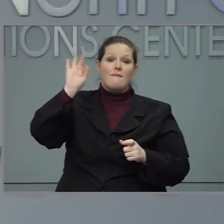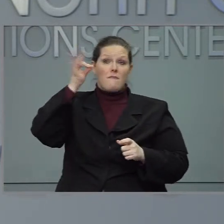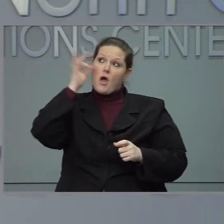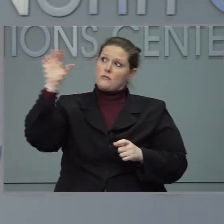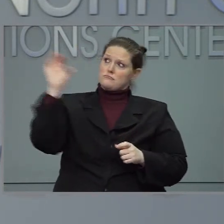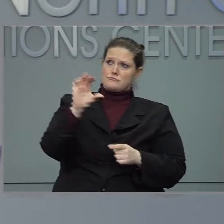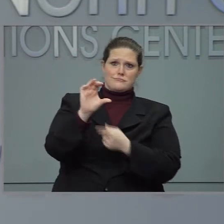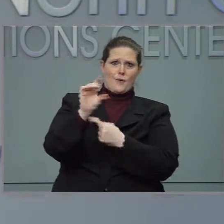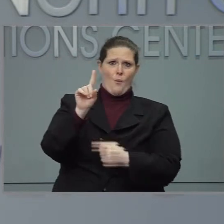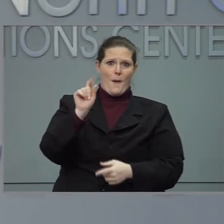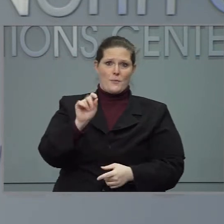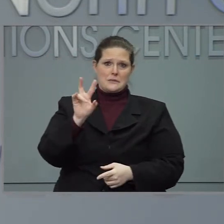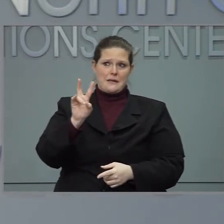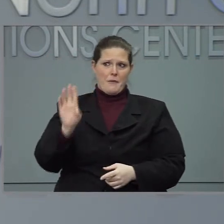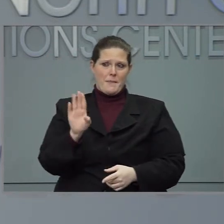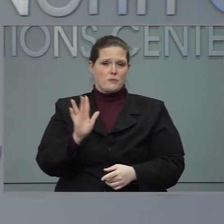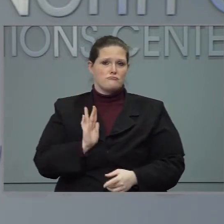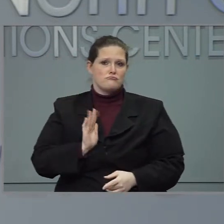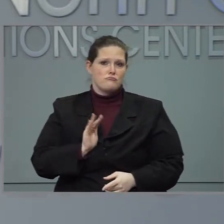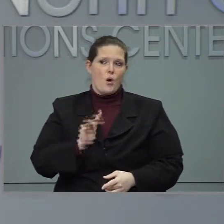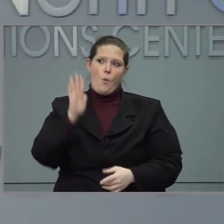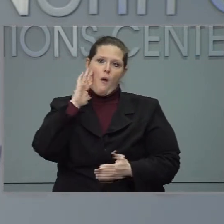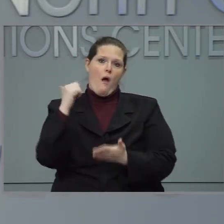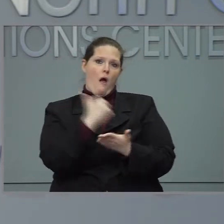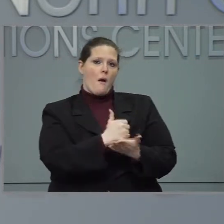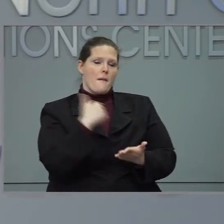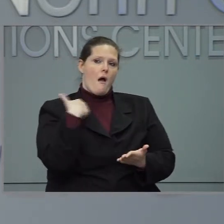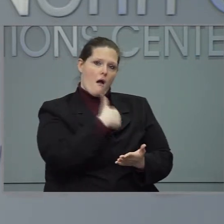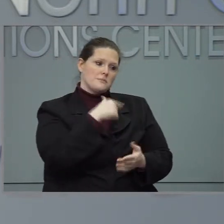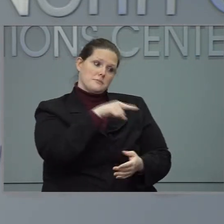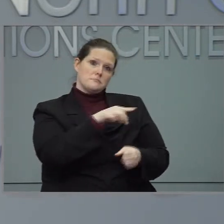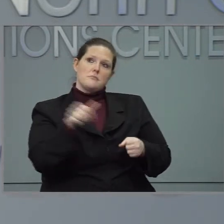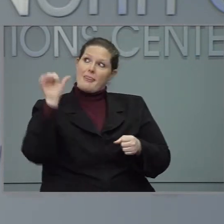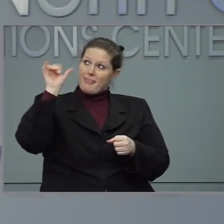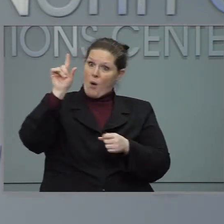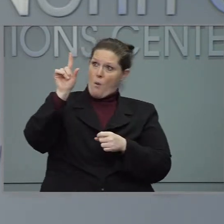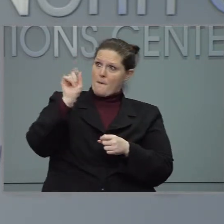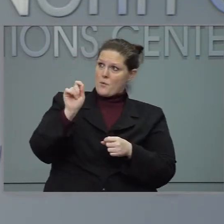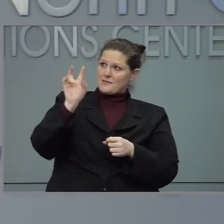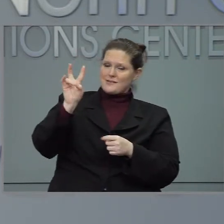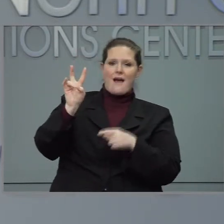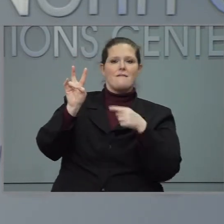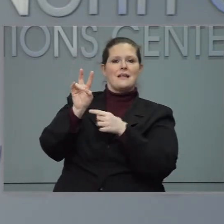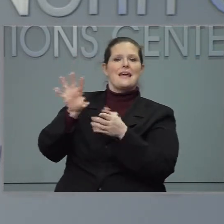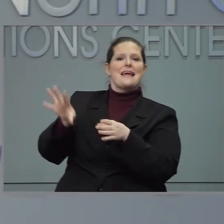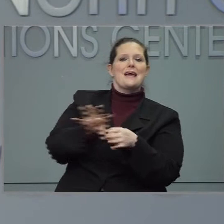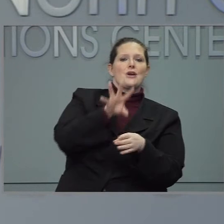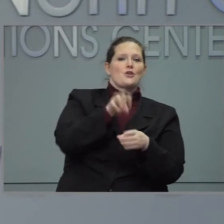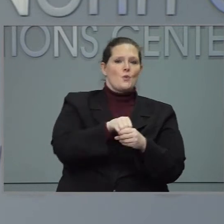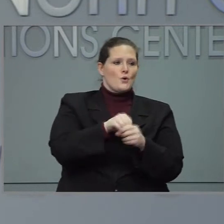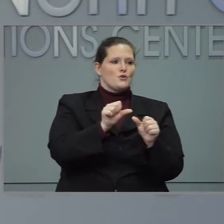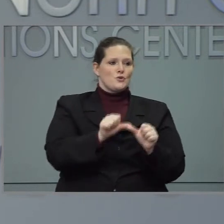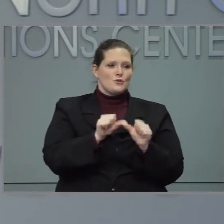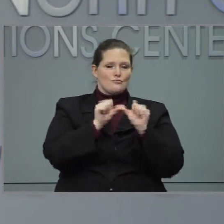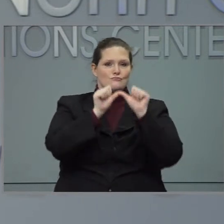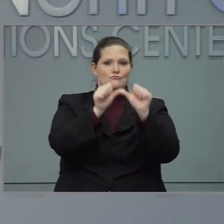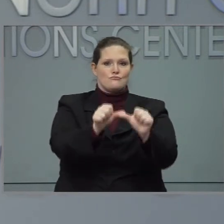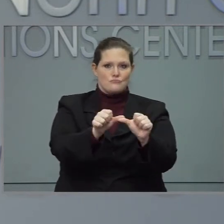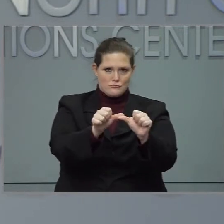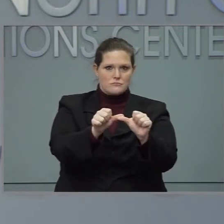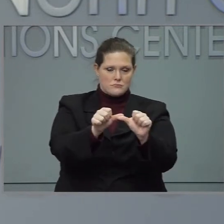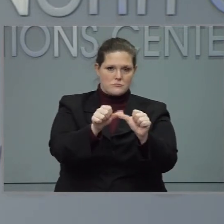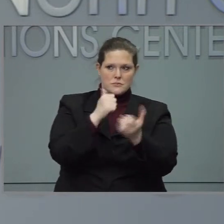It would cover the non-federal share for the next 4 or 5 years, and there's no better time than the present